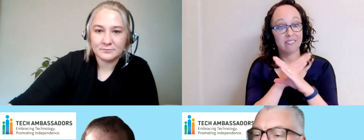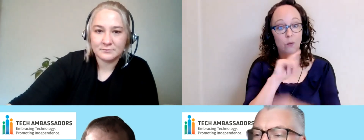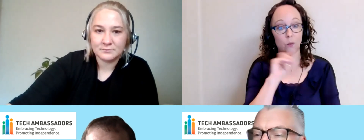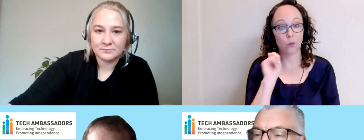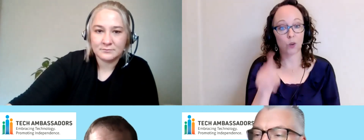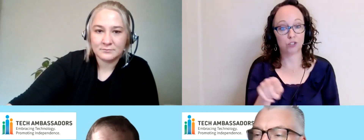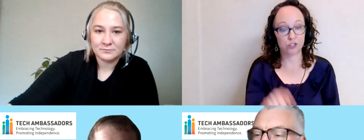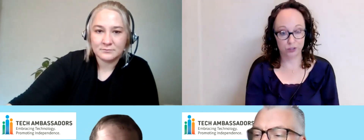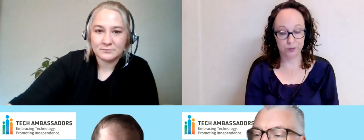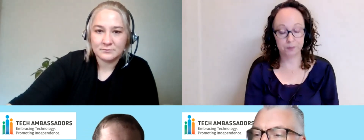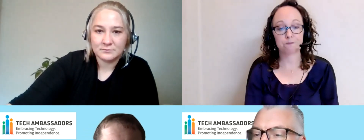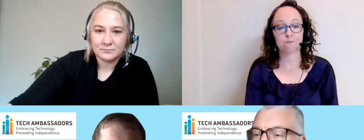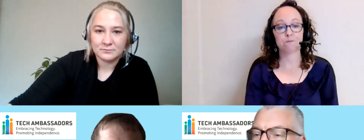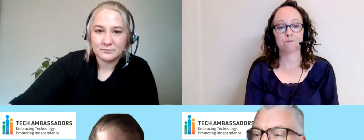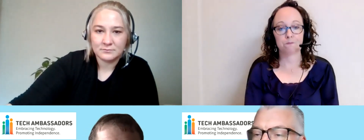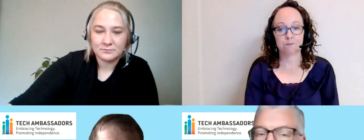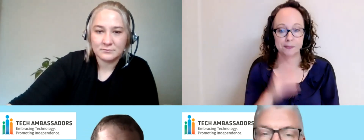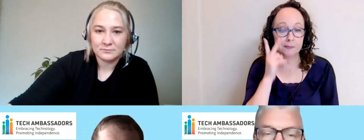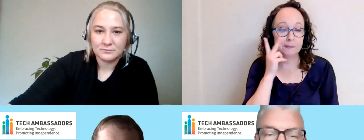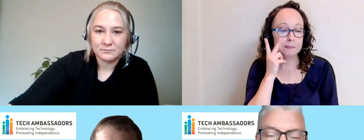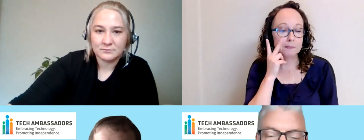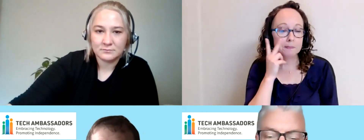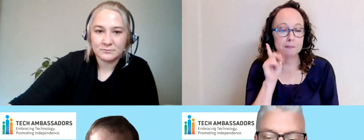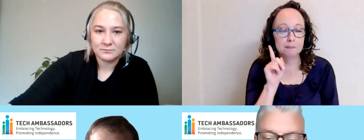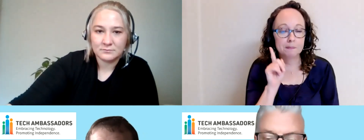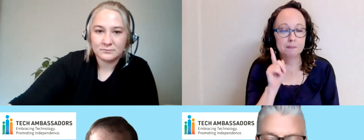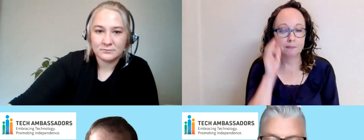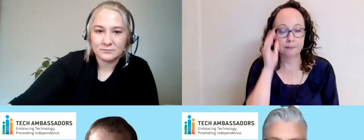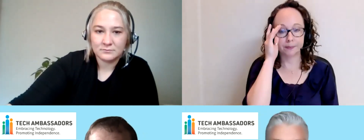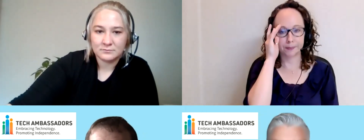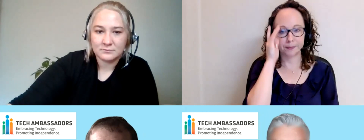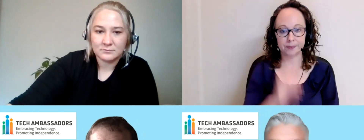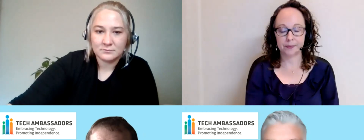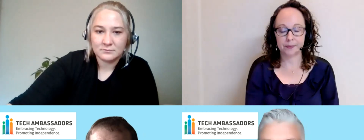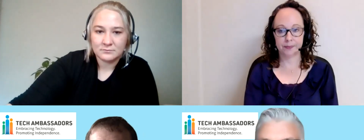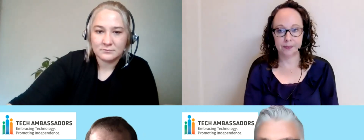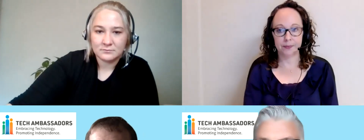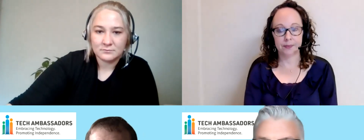So let's do that.